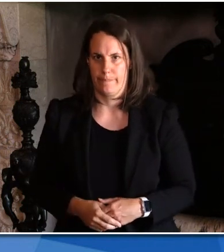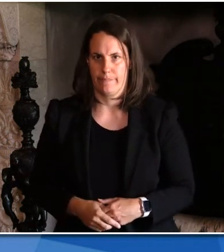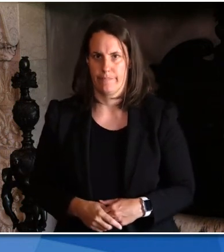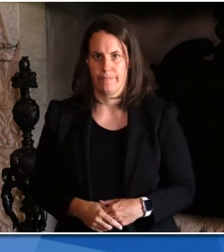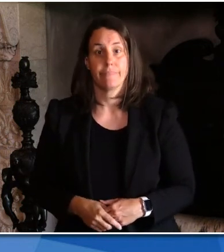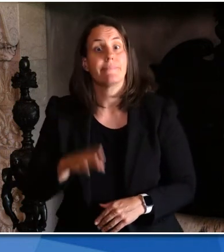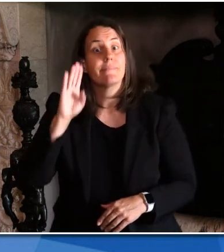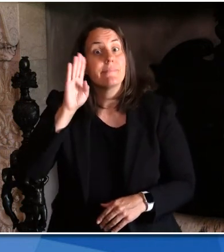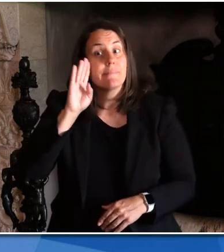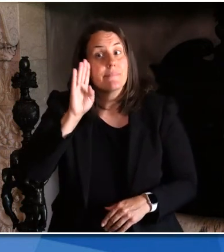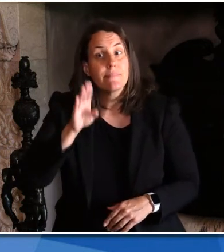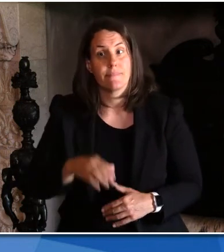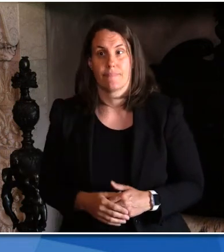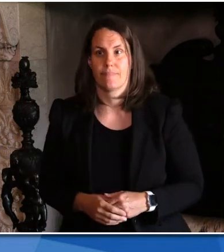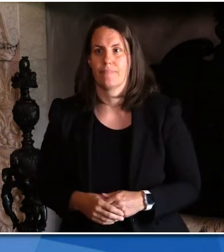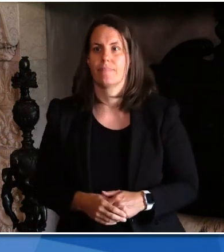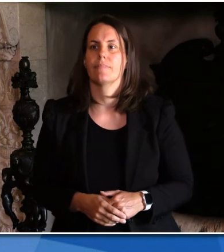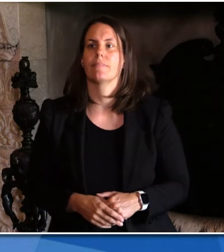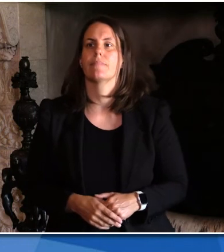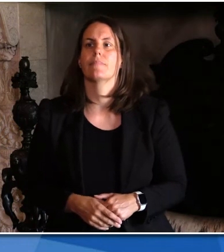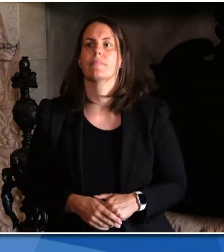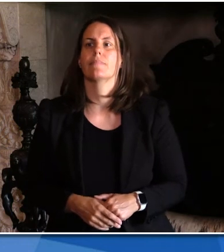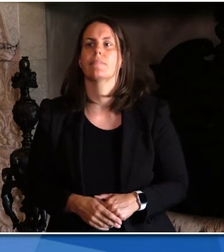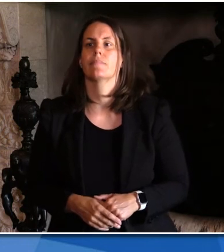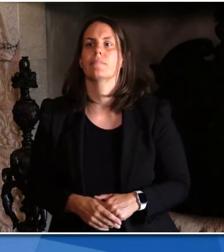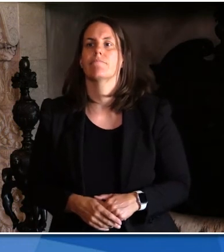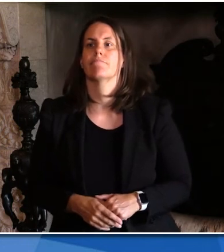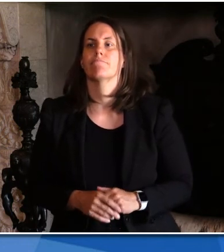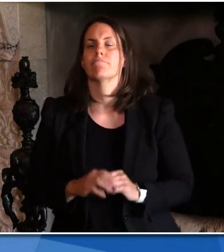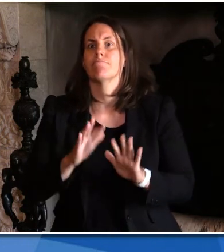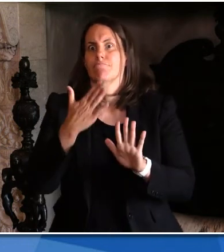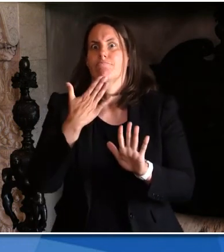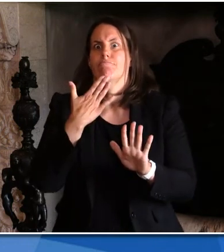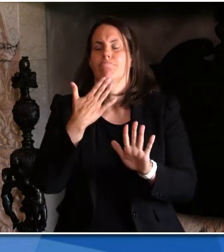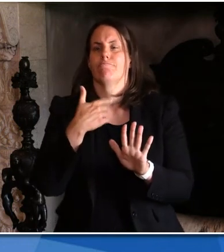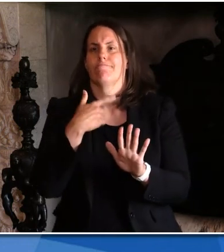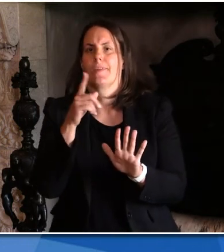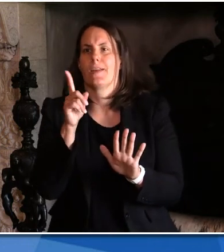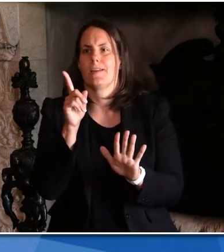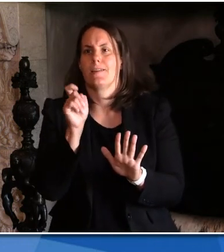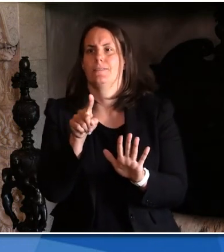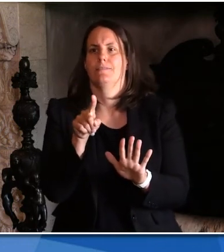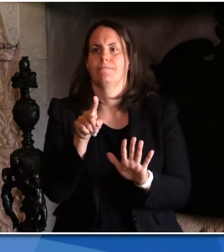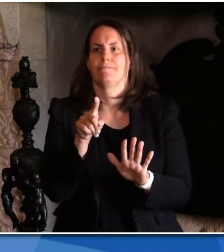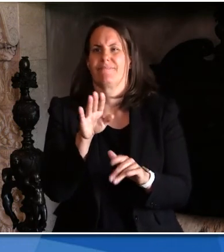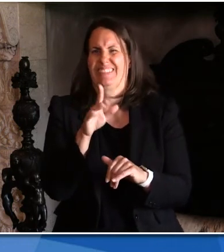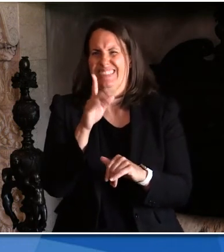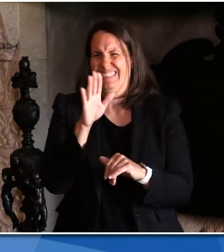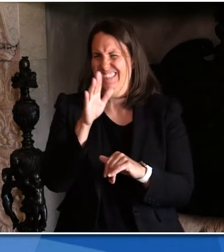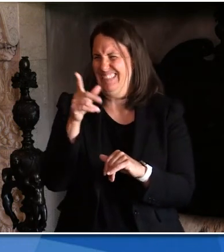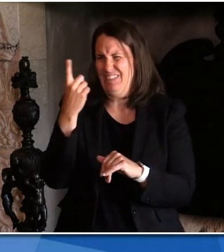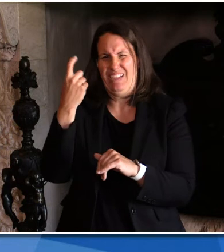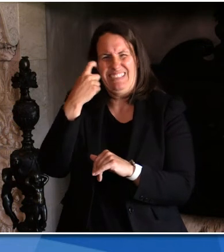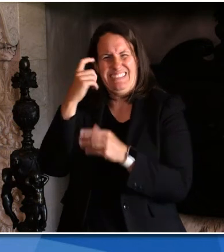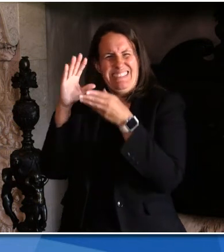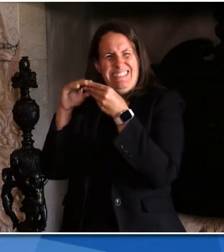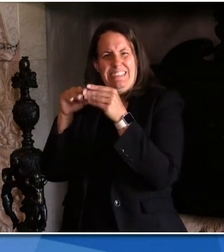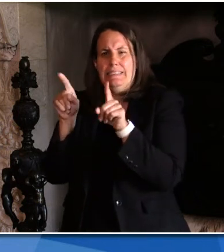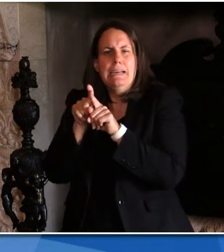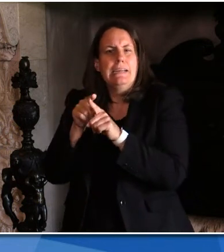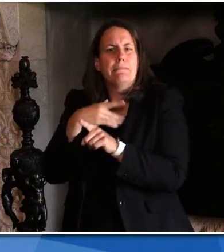Hi, yes, my question in regards to actually something that Tyler sort of just mentioned. We're kind of at the point where the Supreme